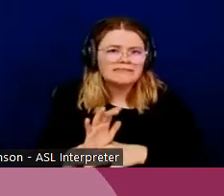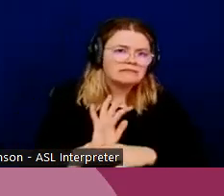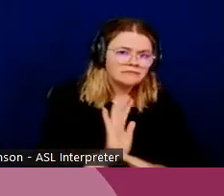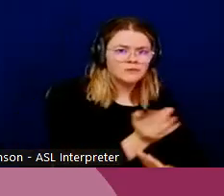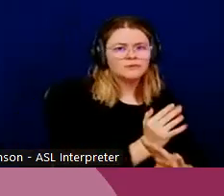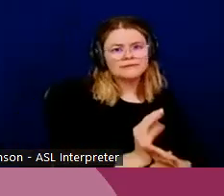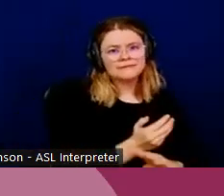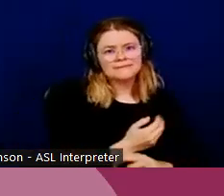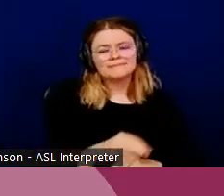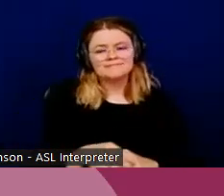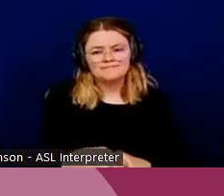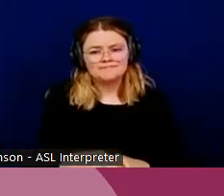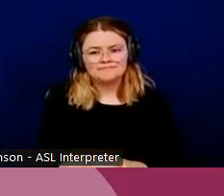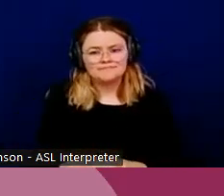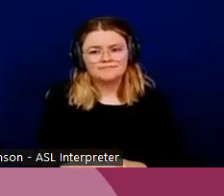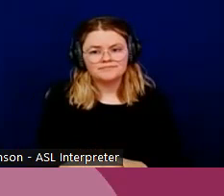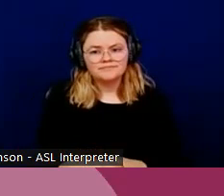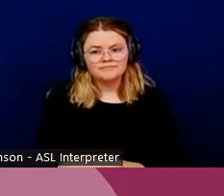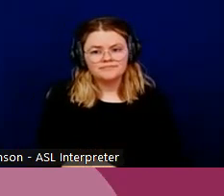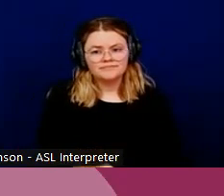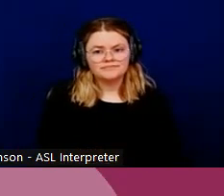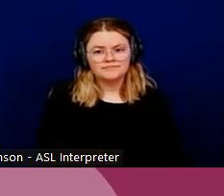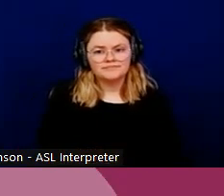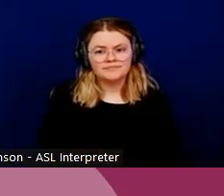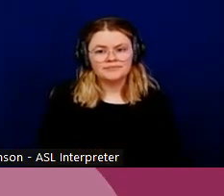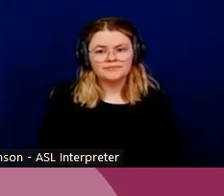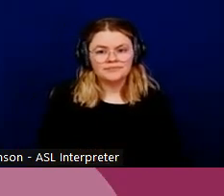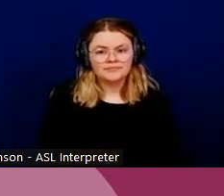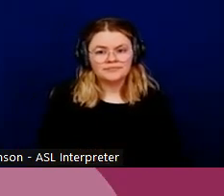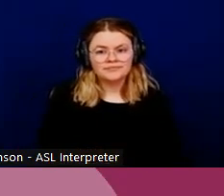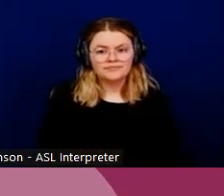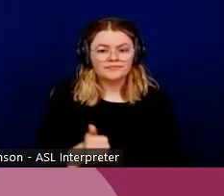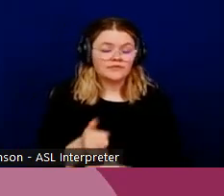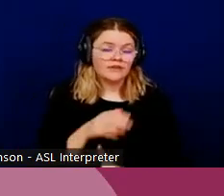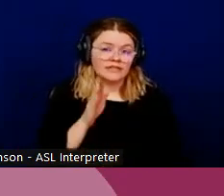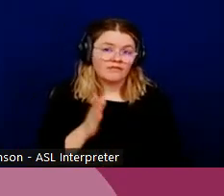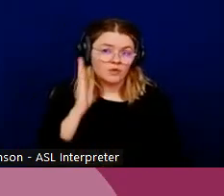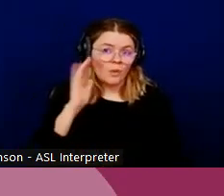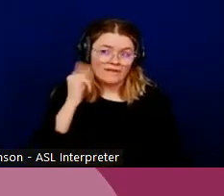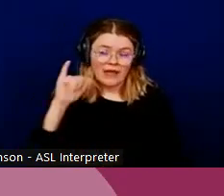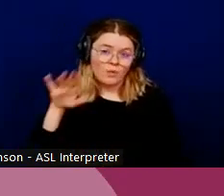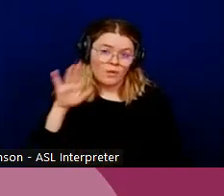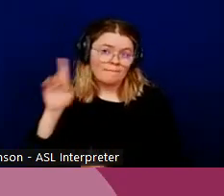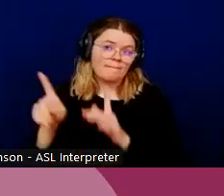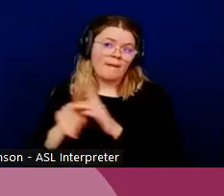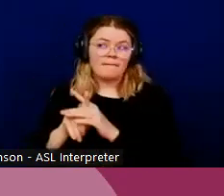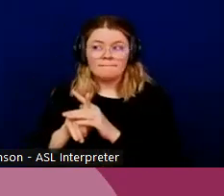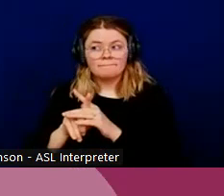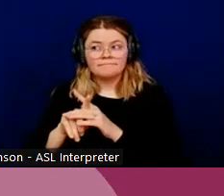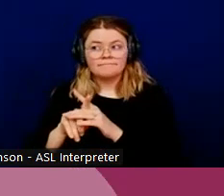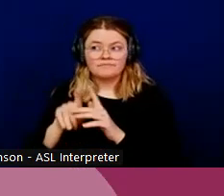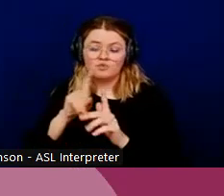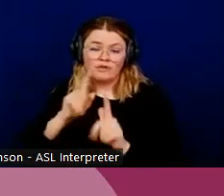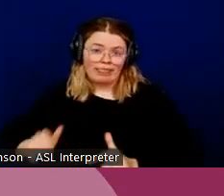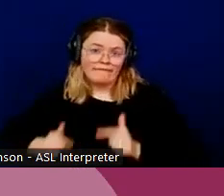you never know when you'll come across something like abuse in real life, whether that's with yourself or with certain people you know,